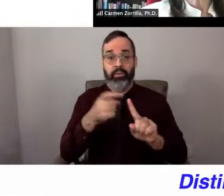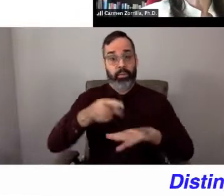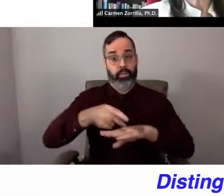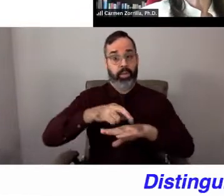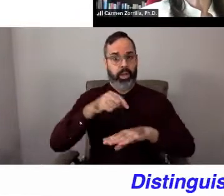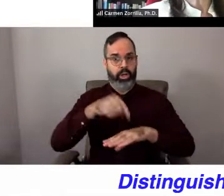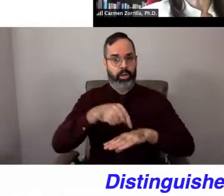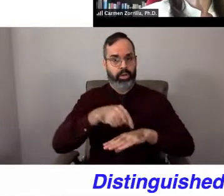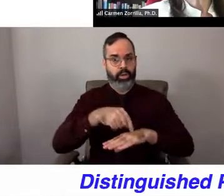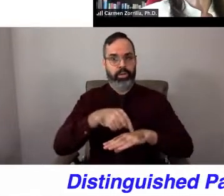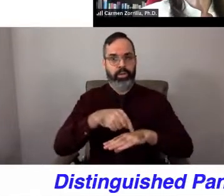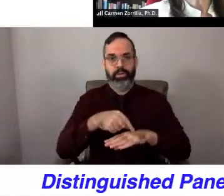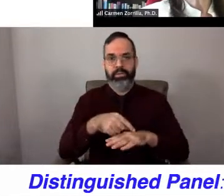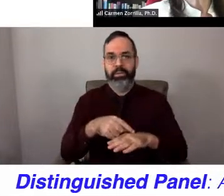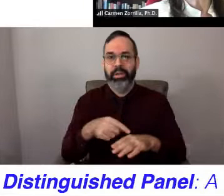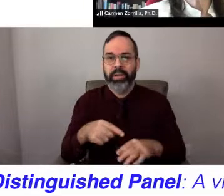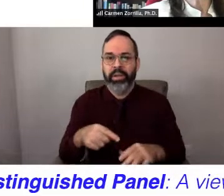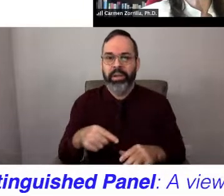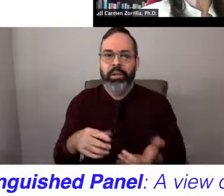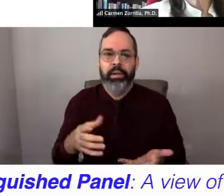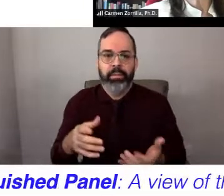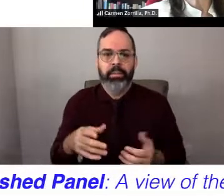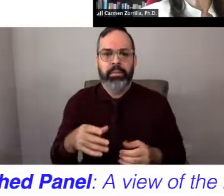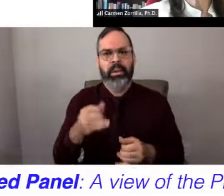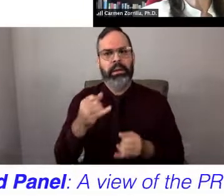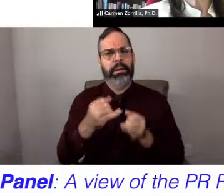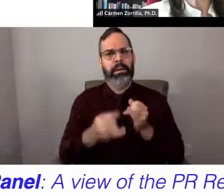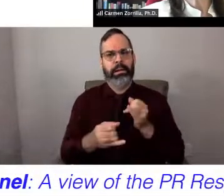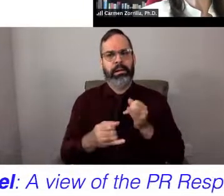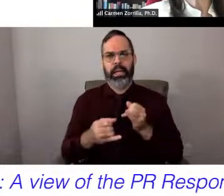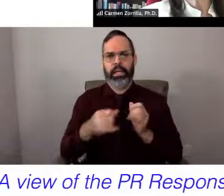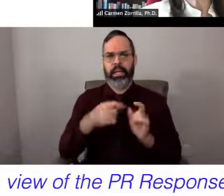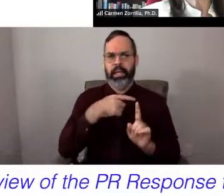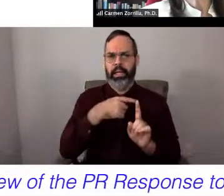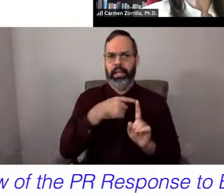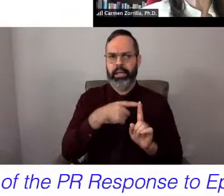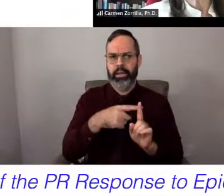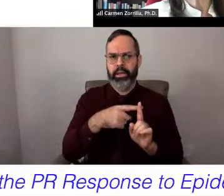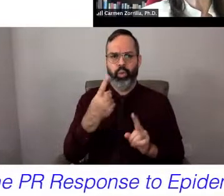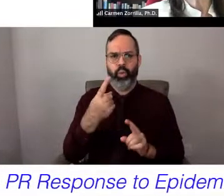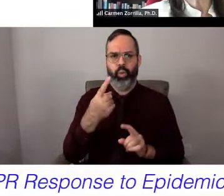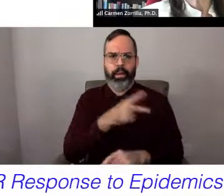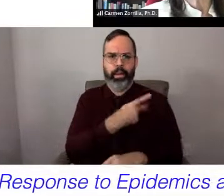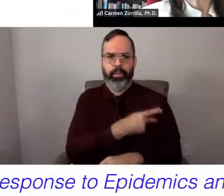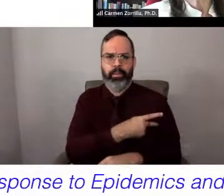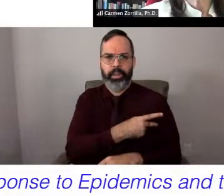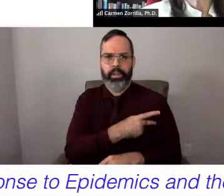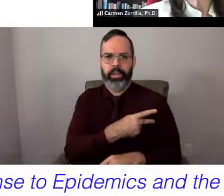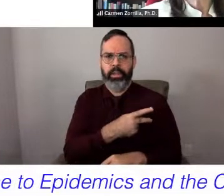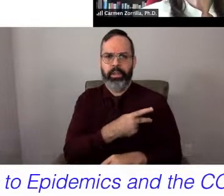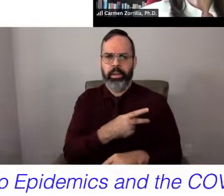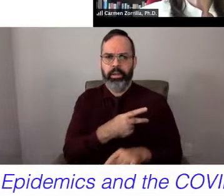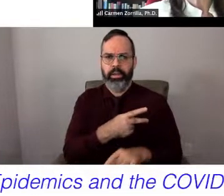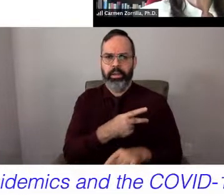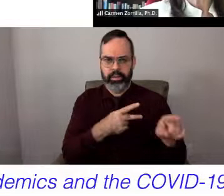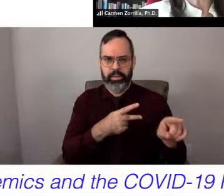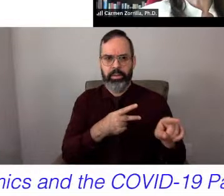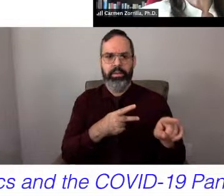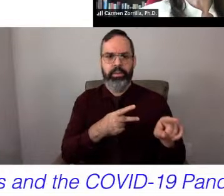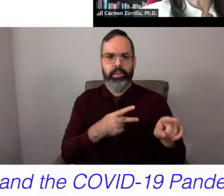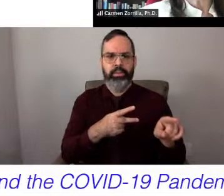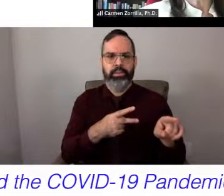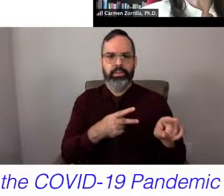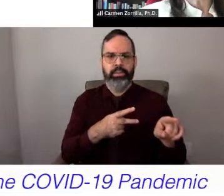last baby that we had positive born from one of our patients was born in 2002. And before